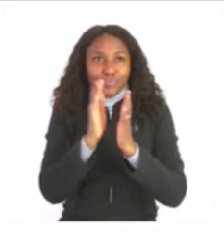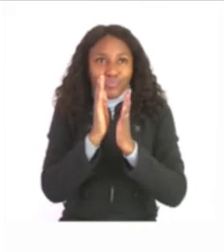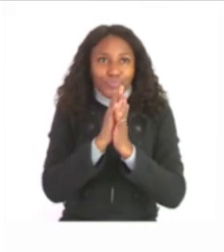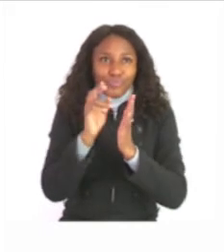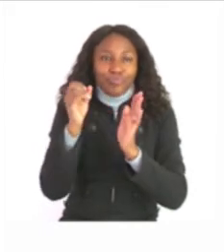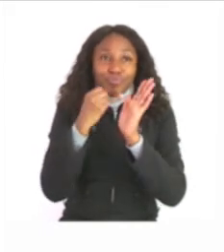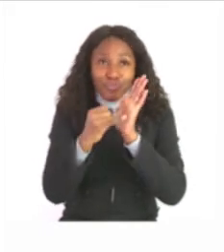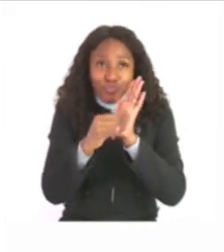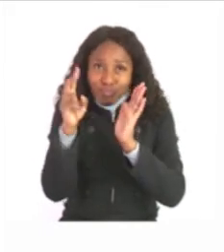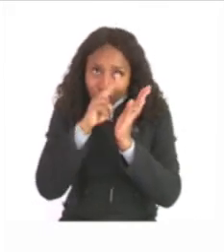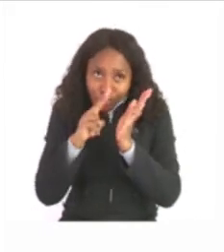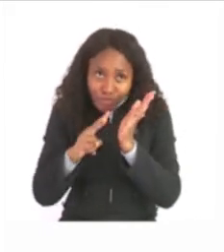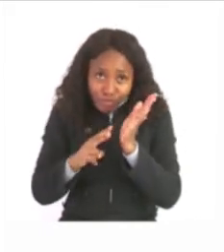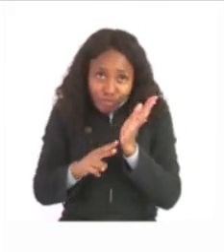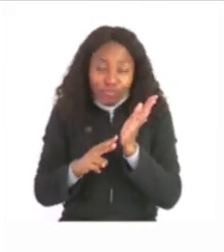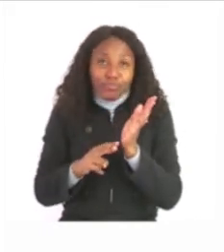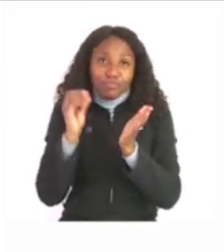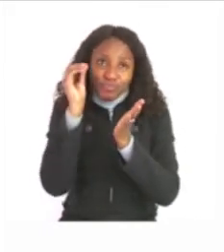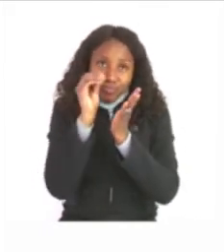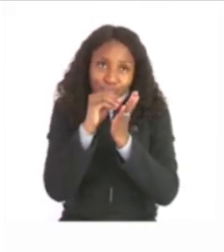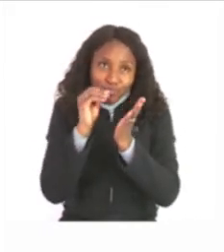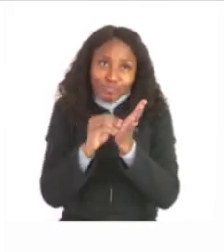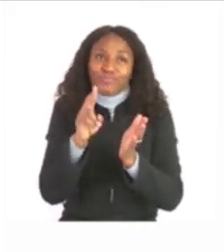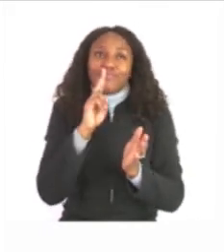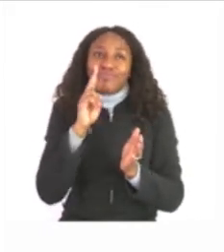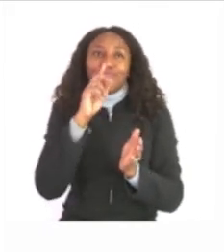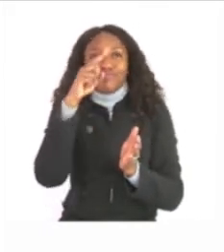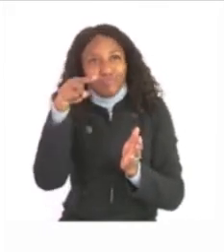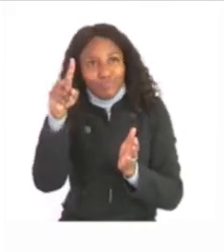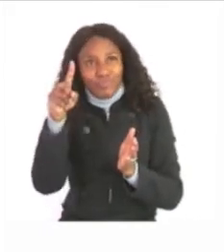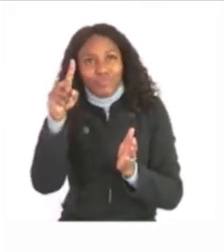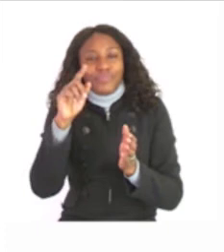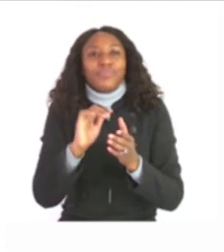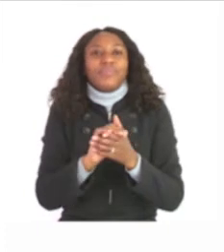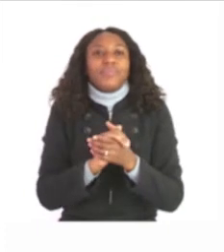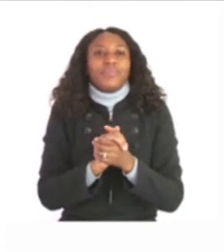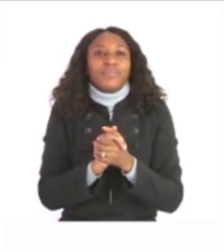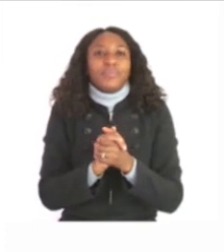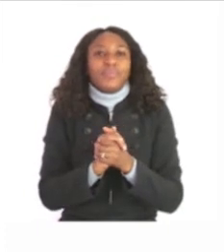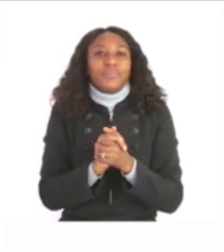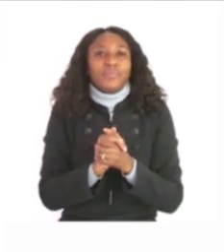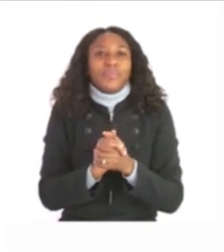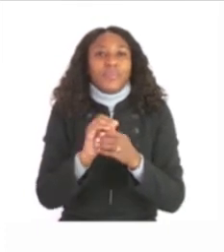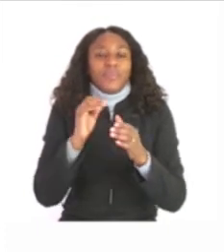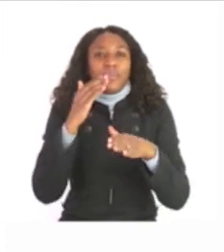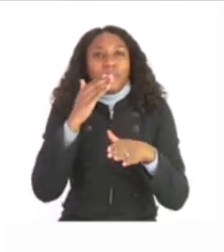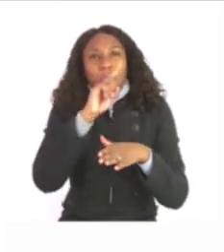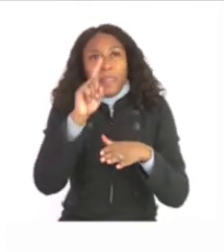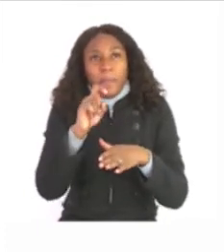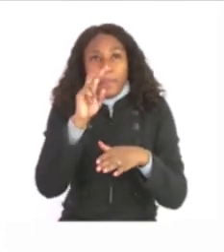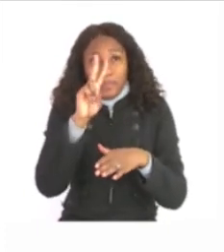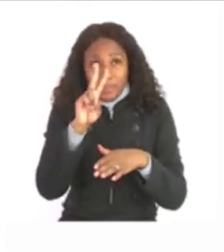instructions and complete the words according to the blocks. Question 2, what is